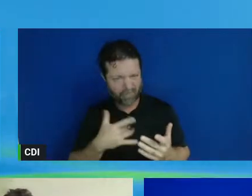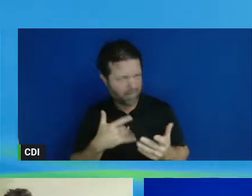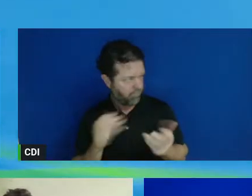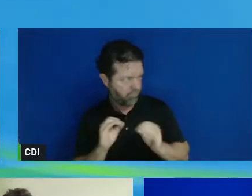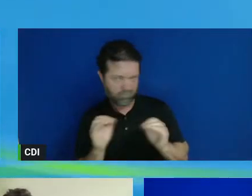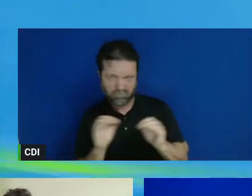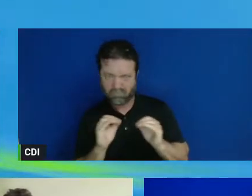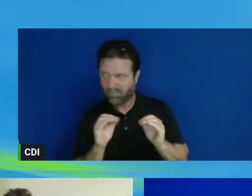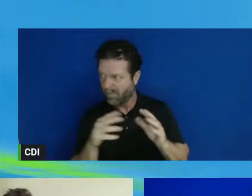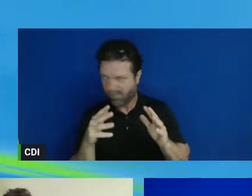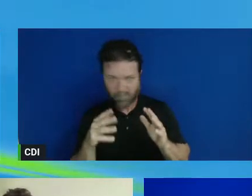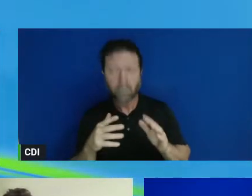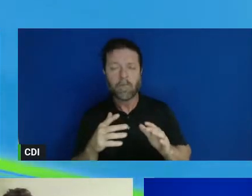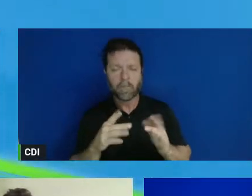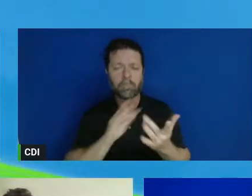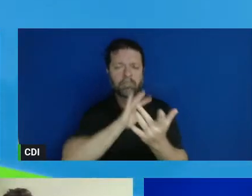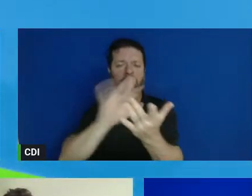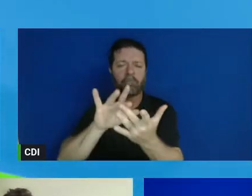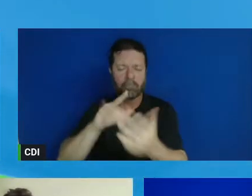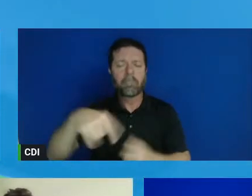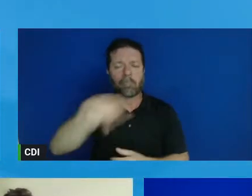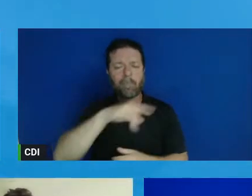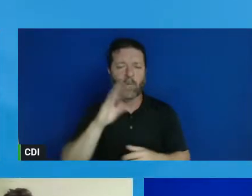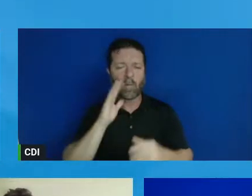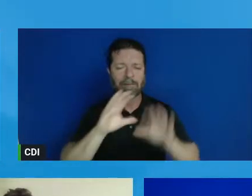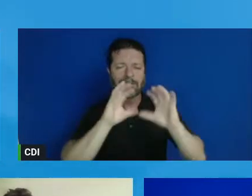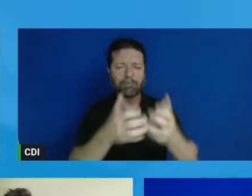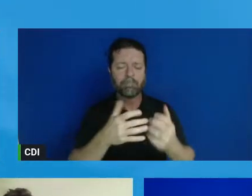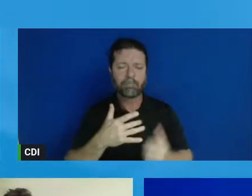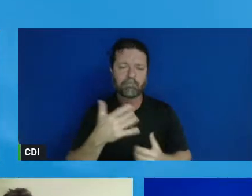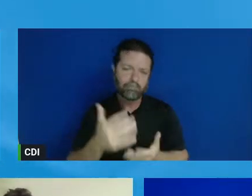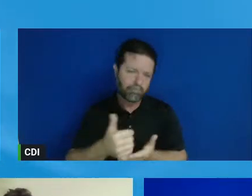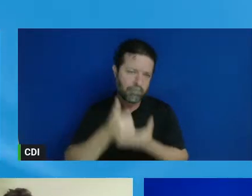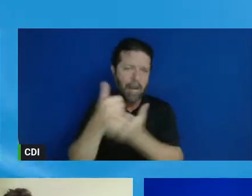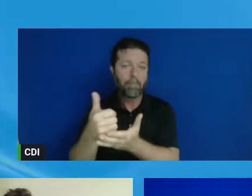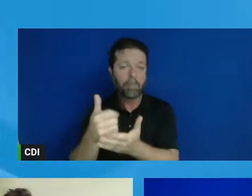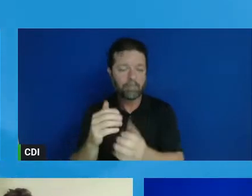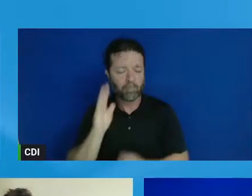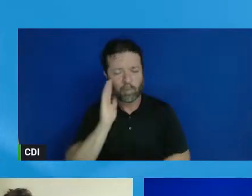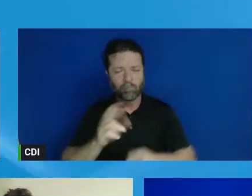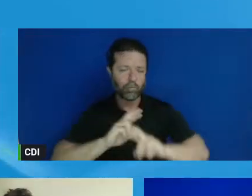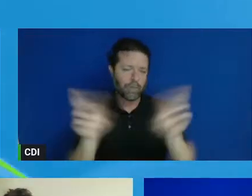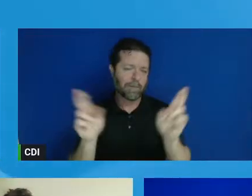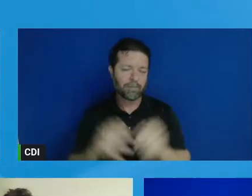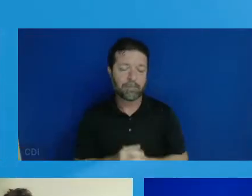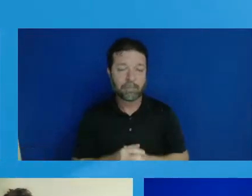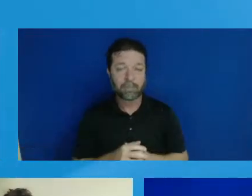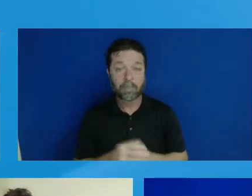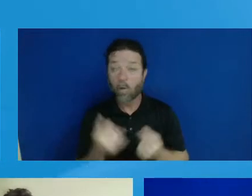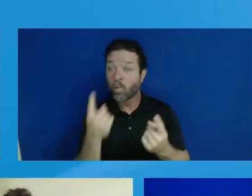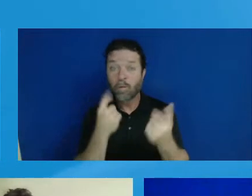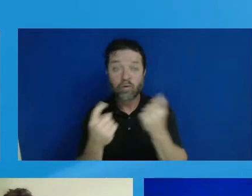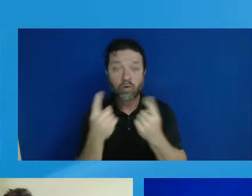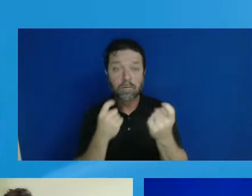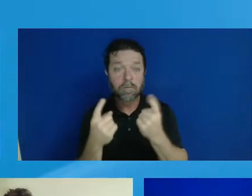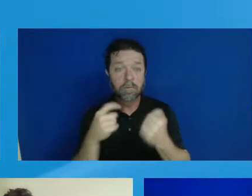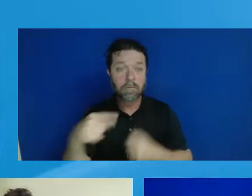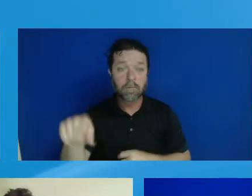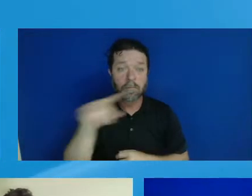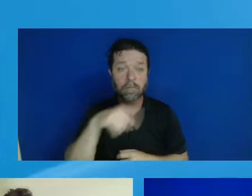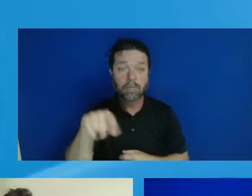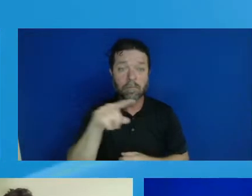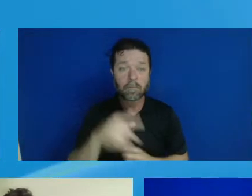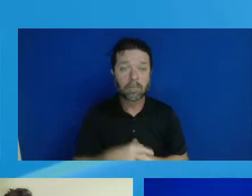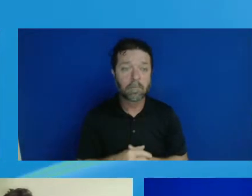to help. We got some questions from the audience. So this is a really good question. How big of a wall do I need for the